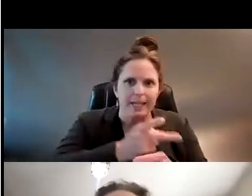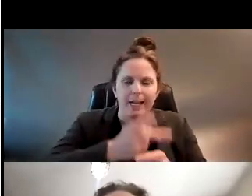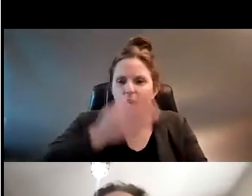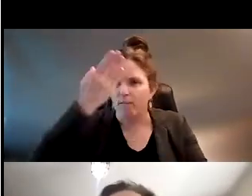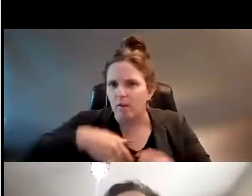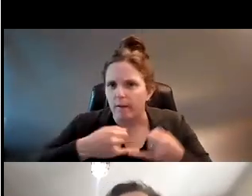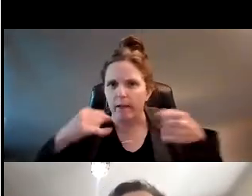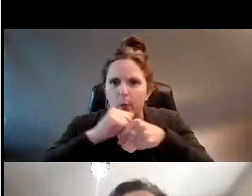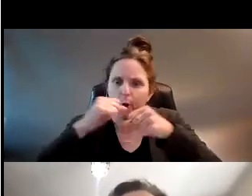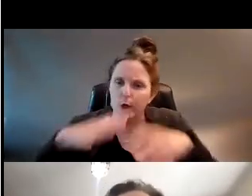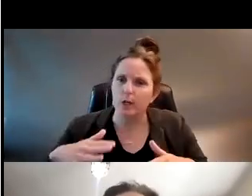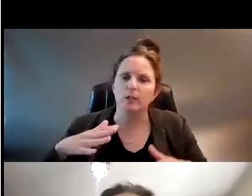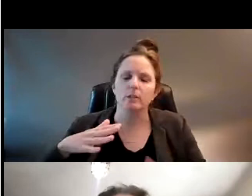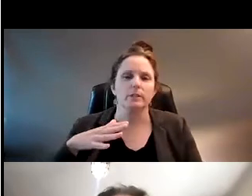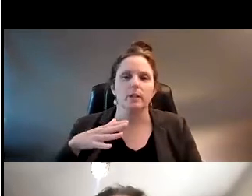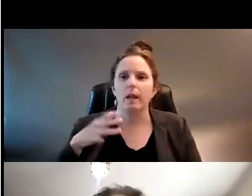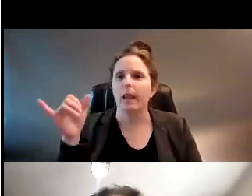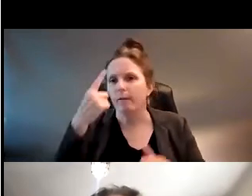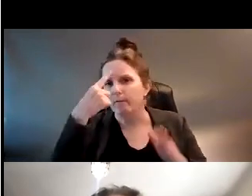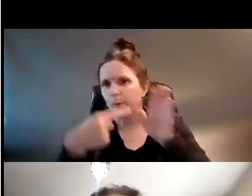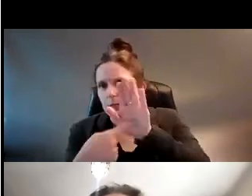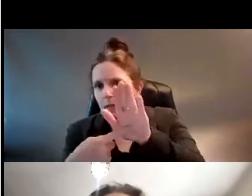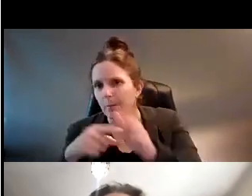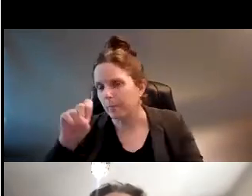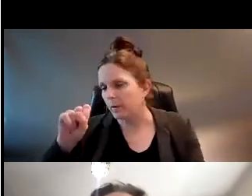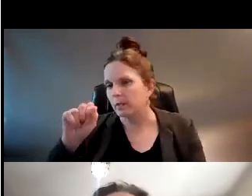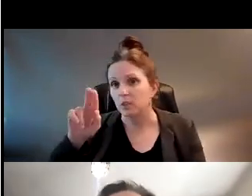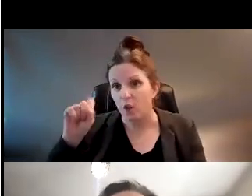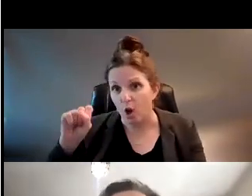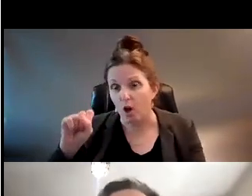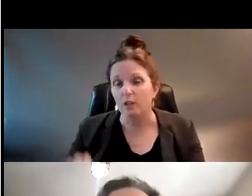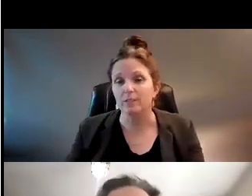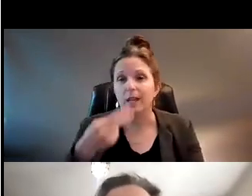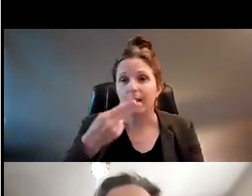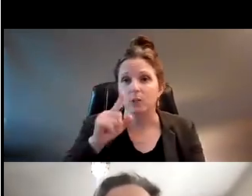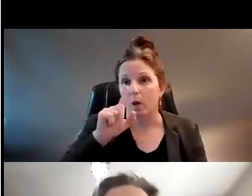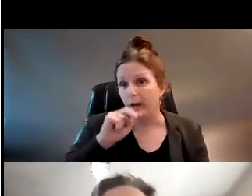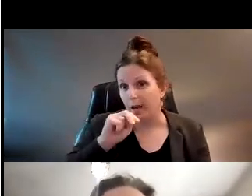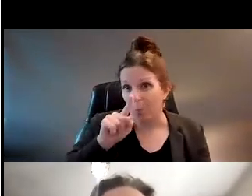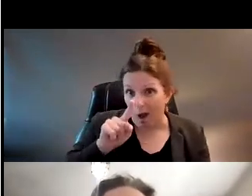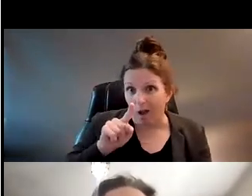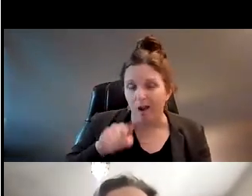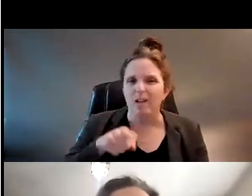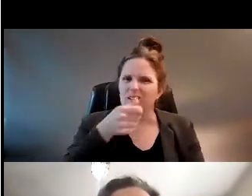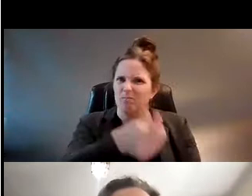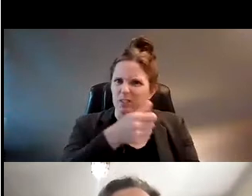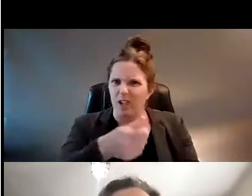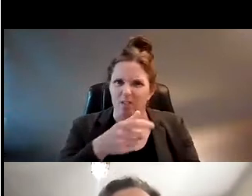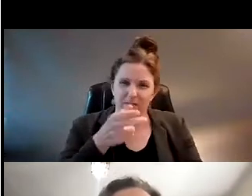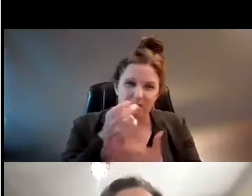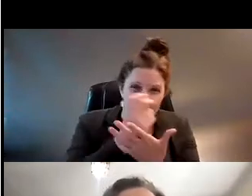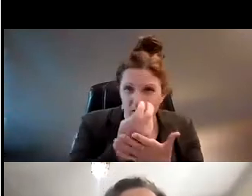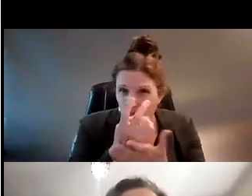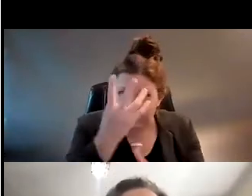insomnia, during the SARS epidemic, during H1N1. And then we've seen that also, obviously, during